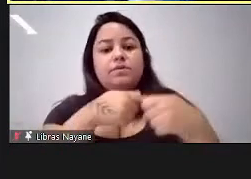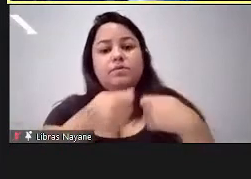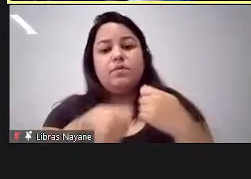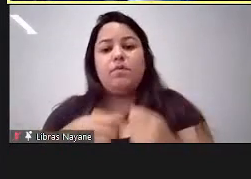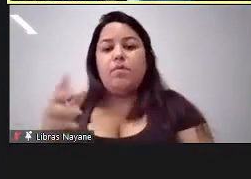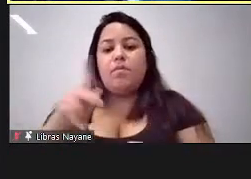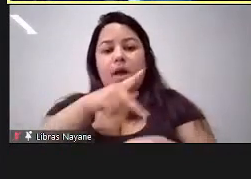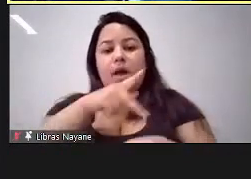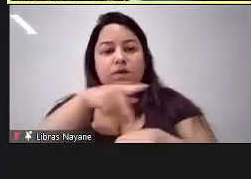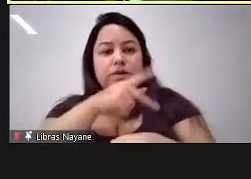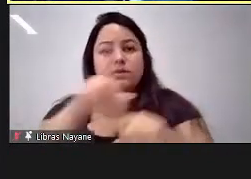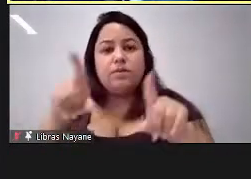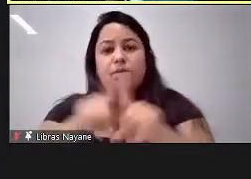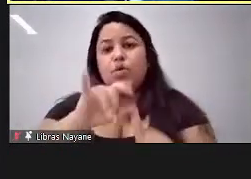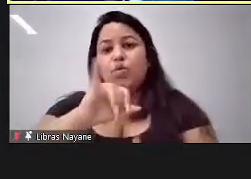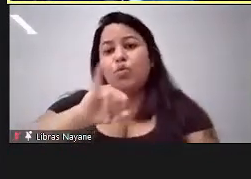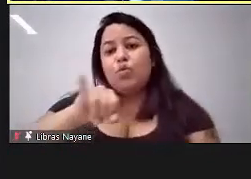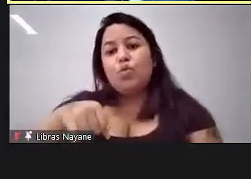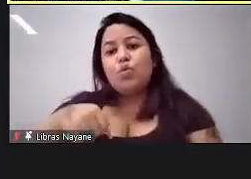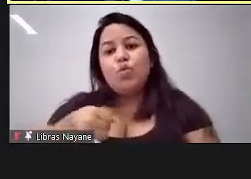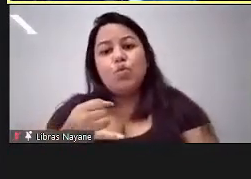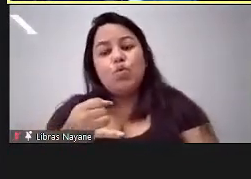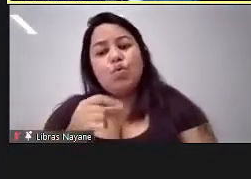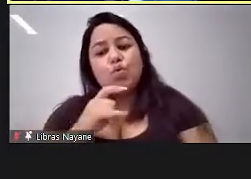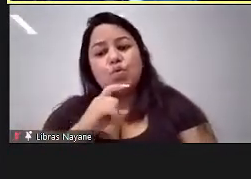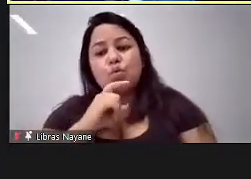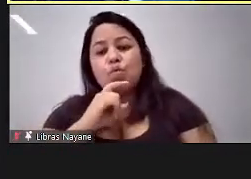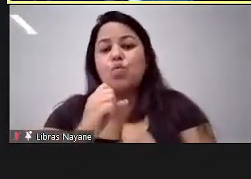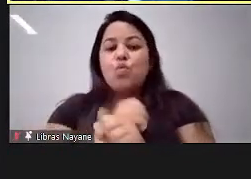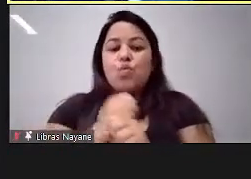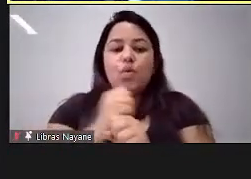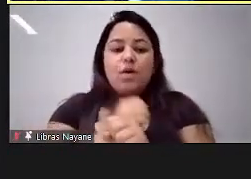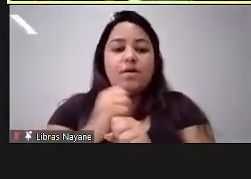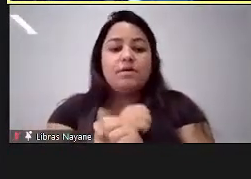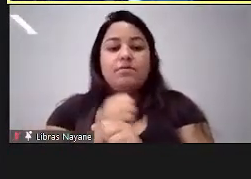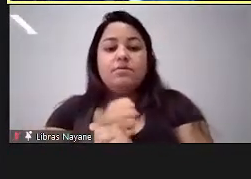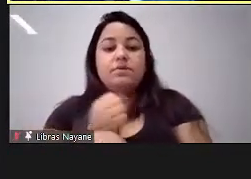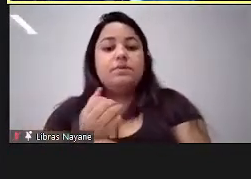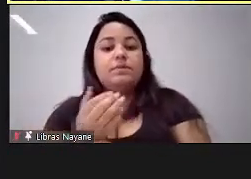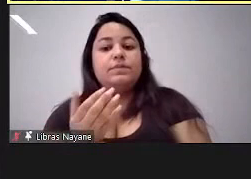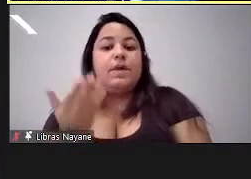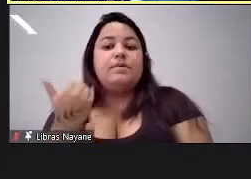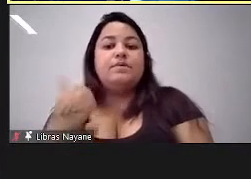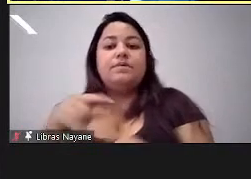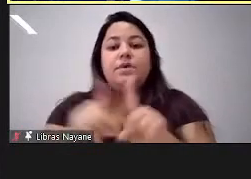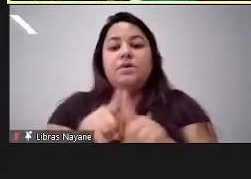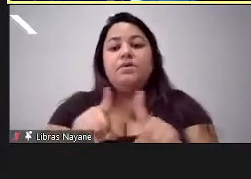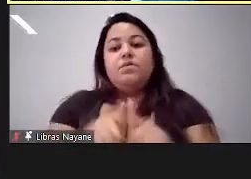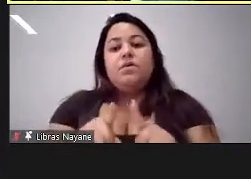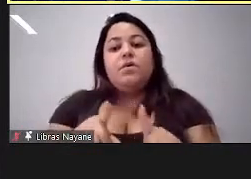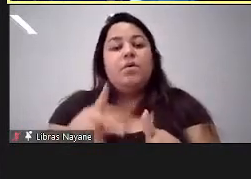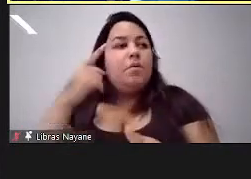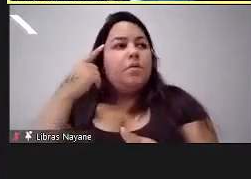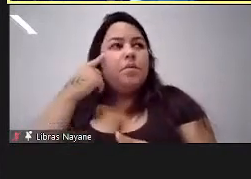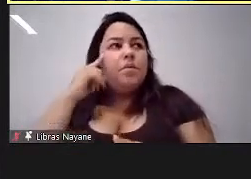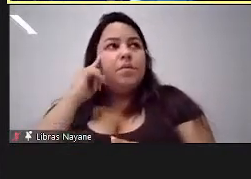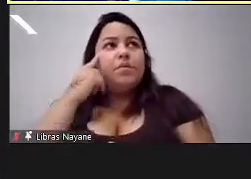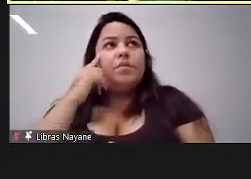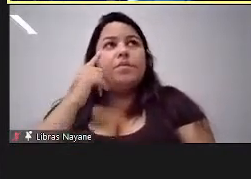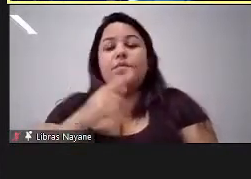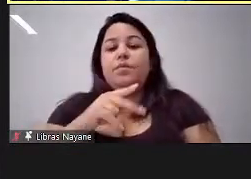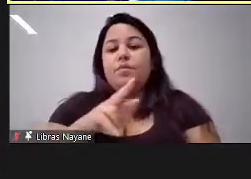this financial education would take place, creating an exclusive unit of financial education for private